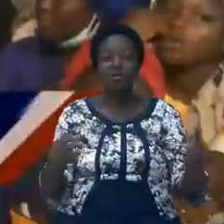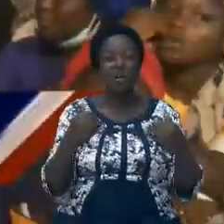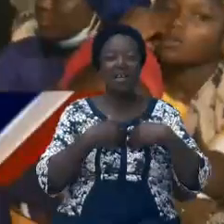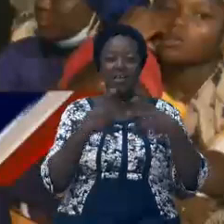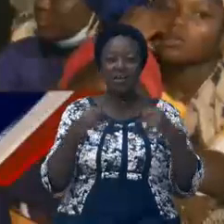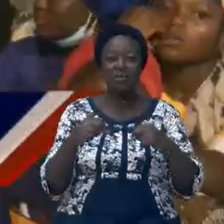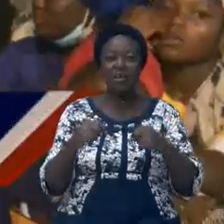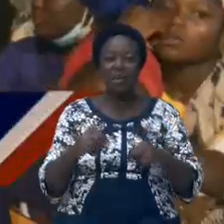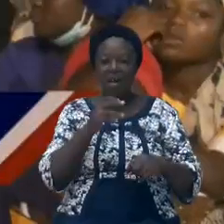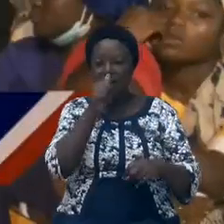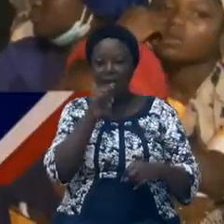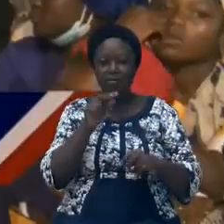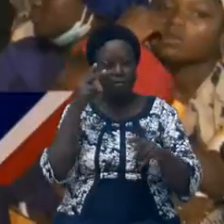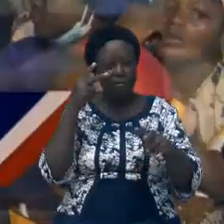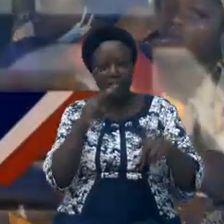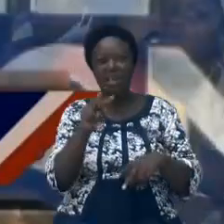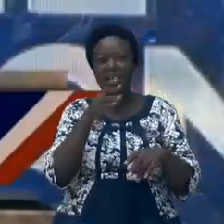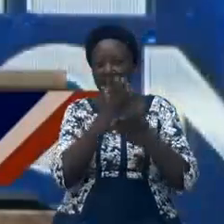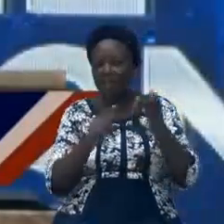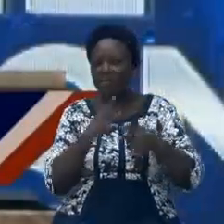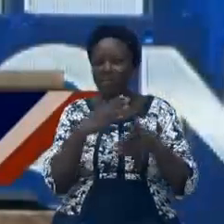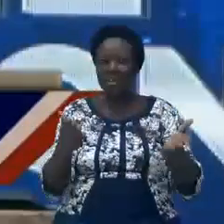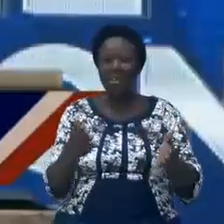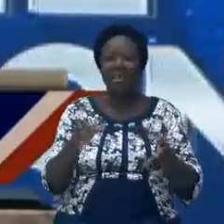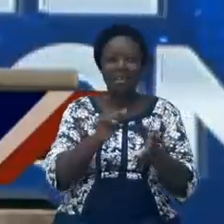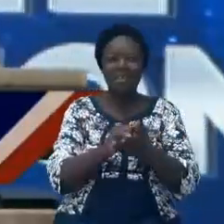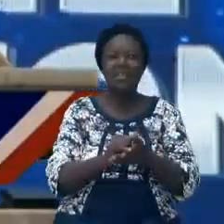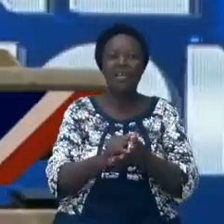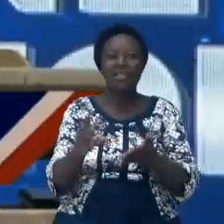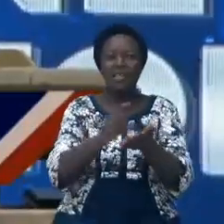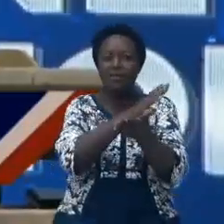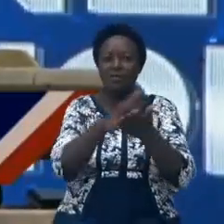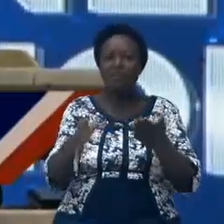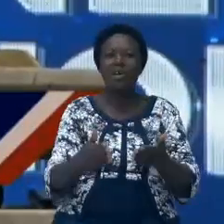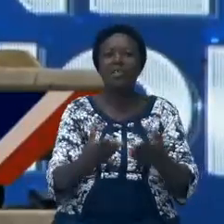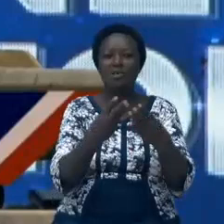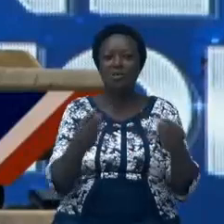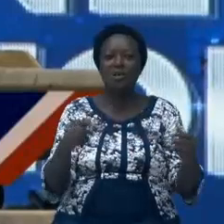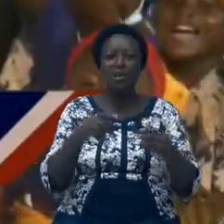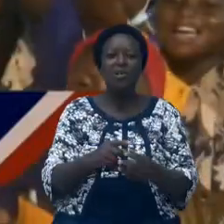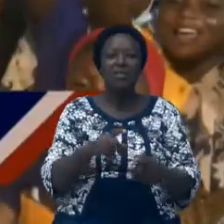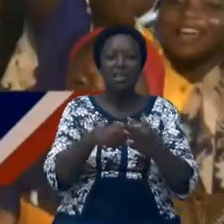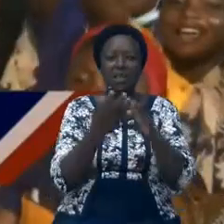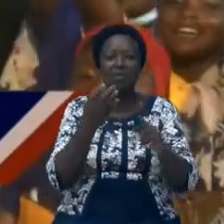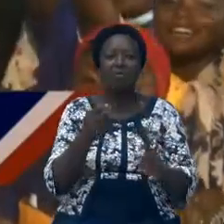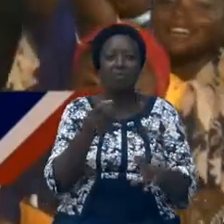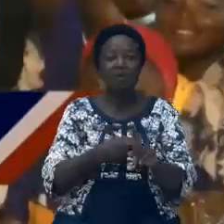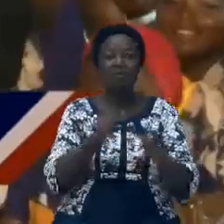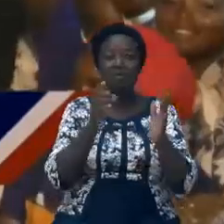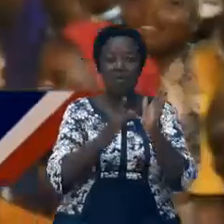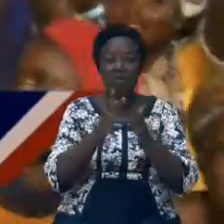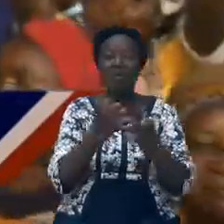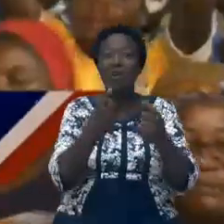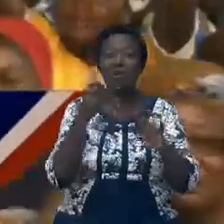today. Divine solution has come. I'm looking for somebody there. That divine solution traveling